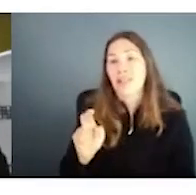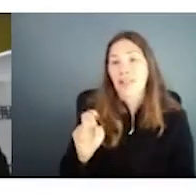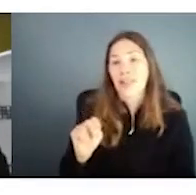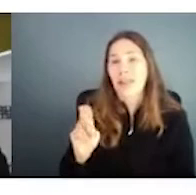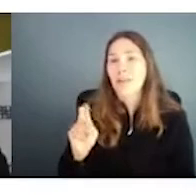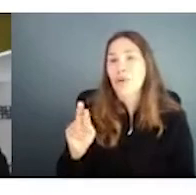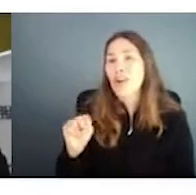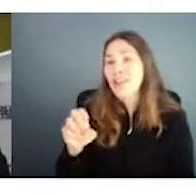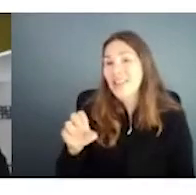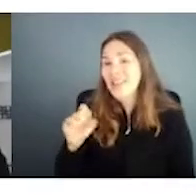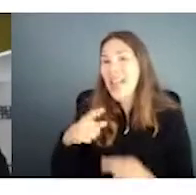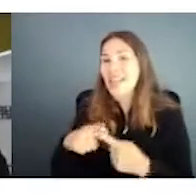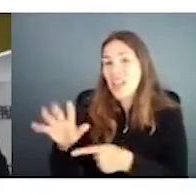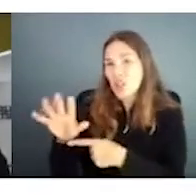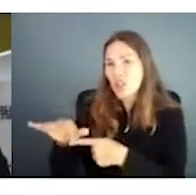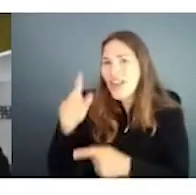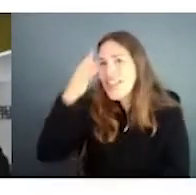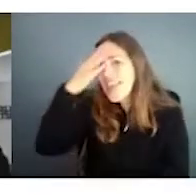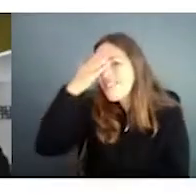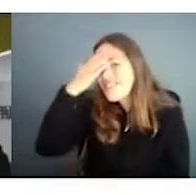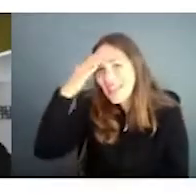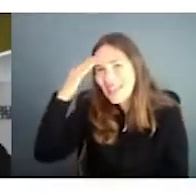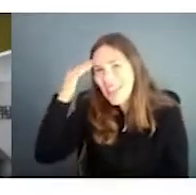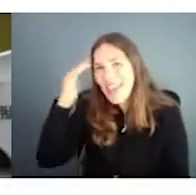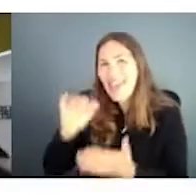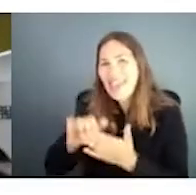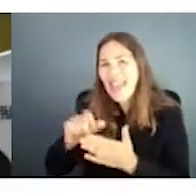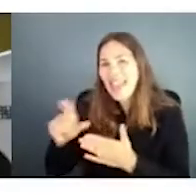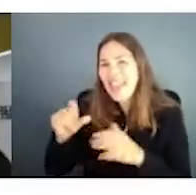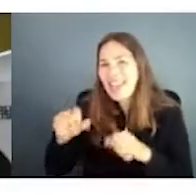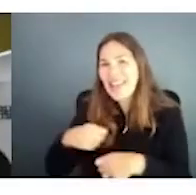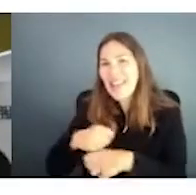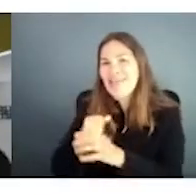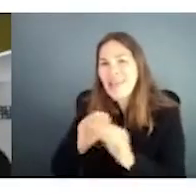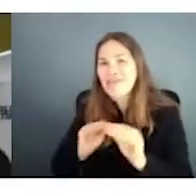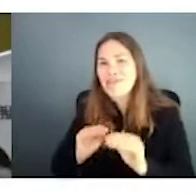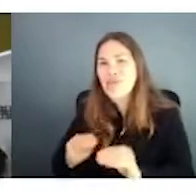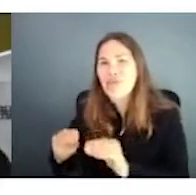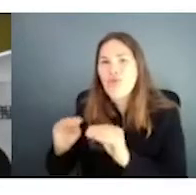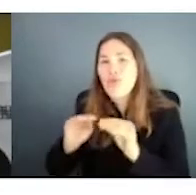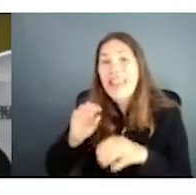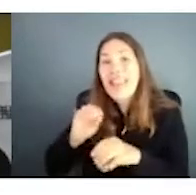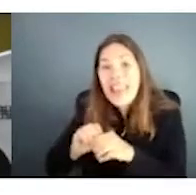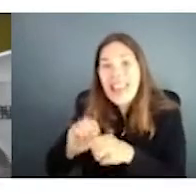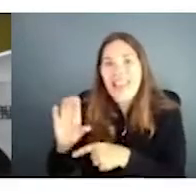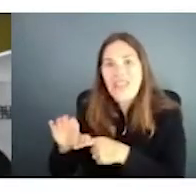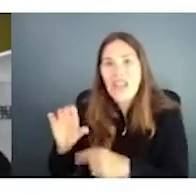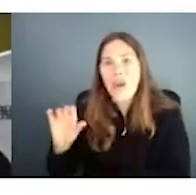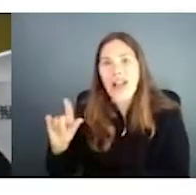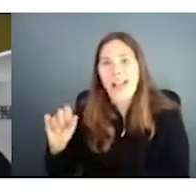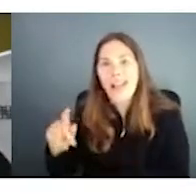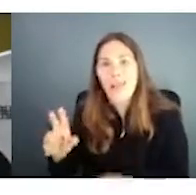they shoot a video clip, they forget that they can create movement in the video clip using the